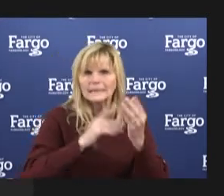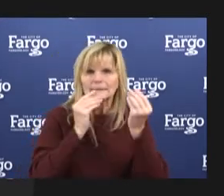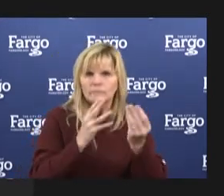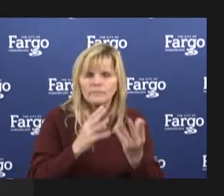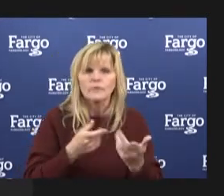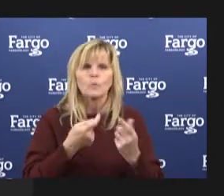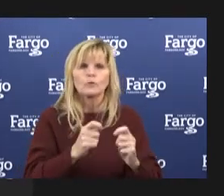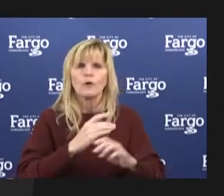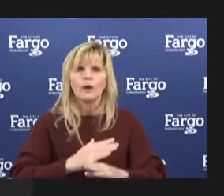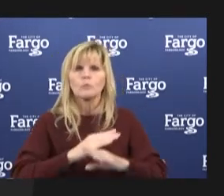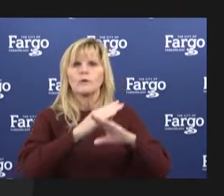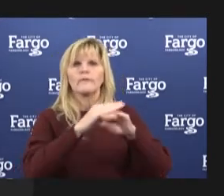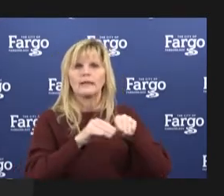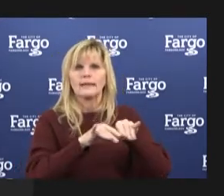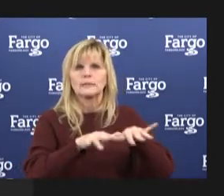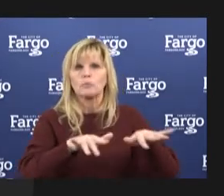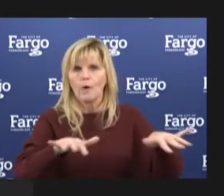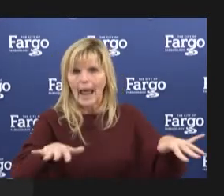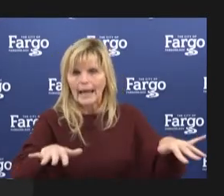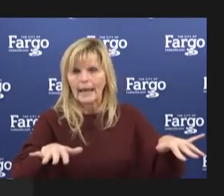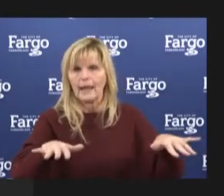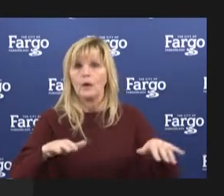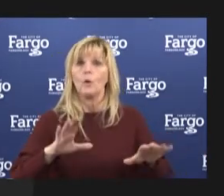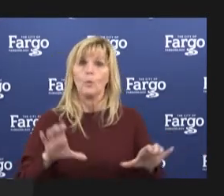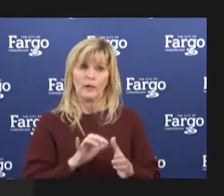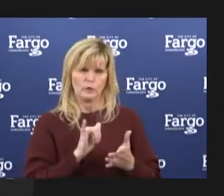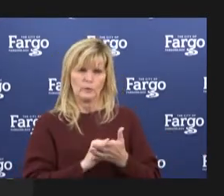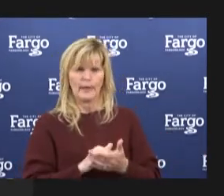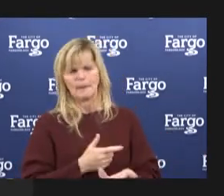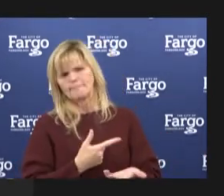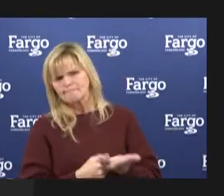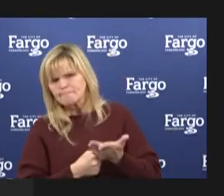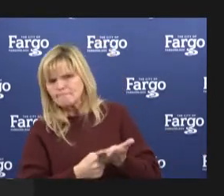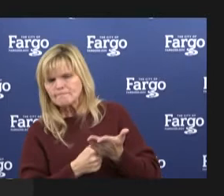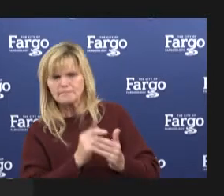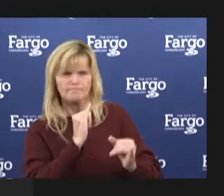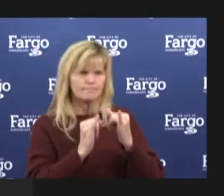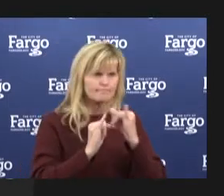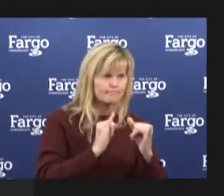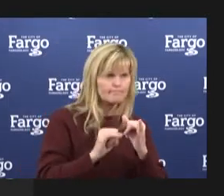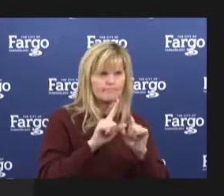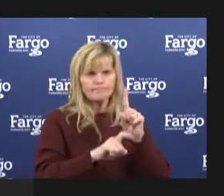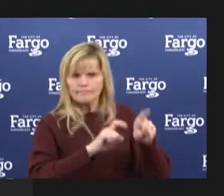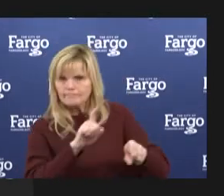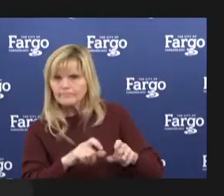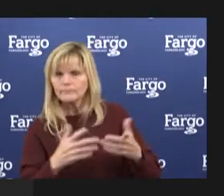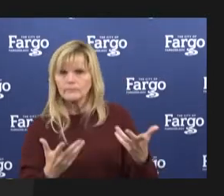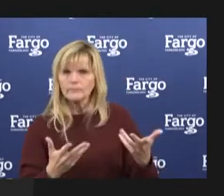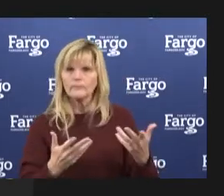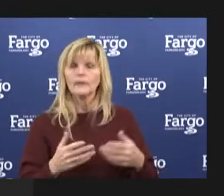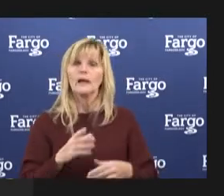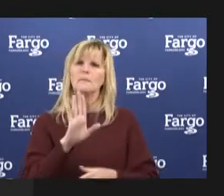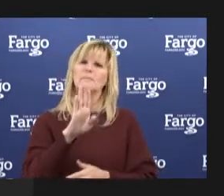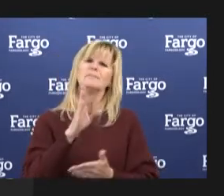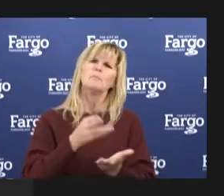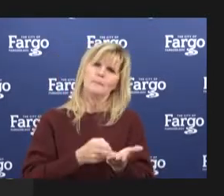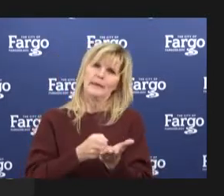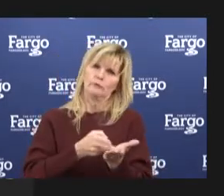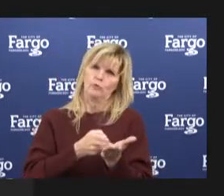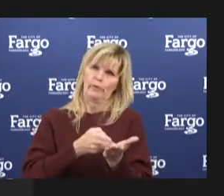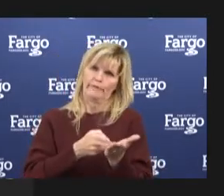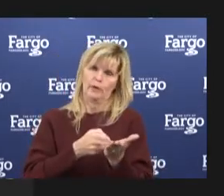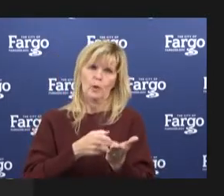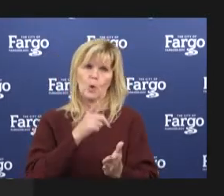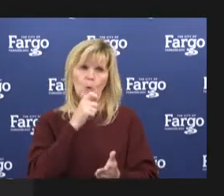is trying to prevent the spread. And we do that by taking time and doing those interviews. Be truthful about who you've